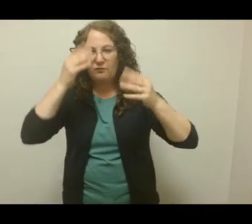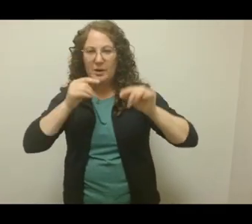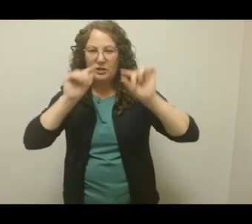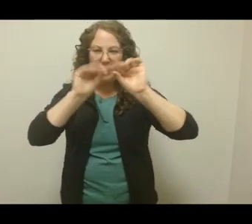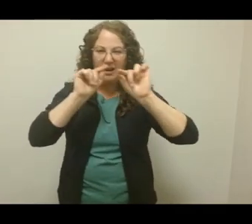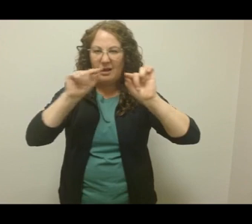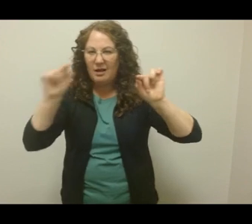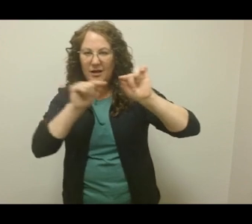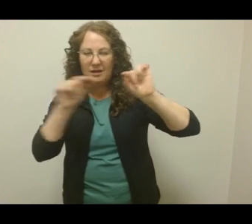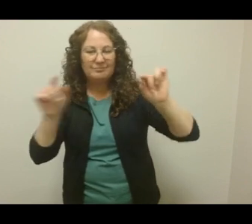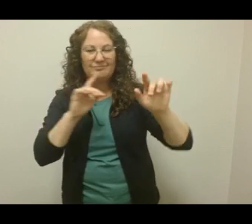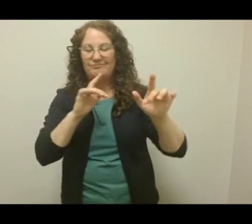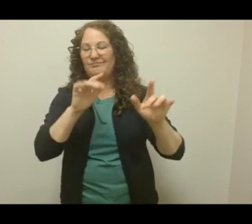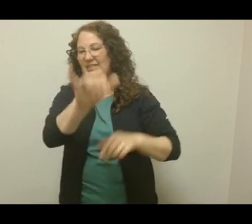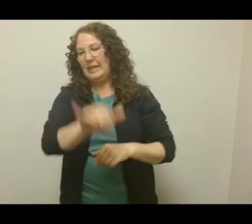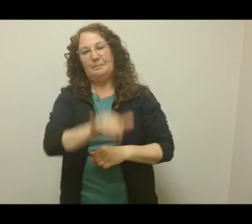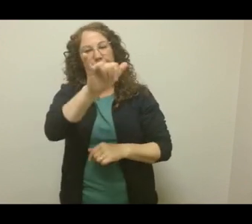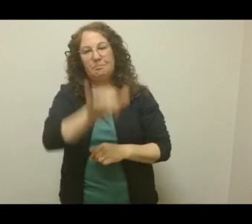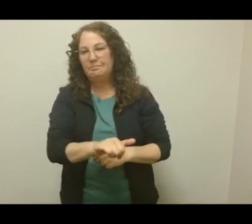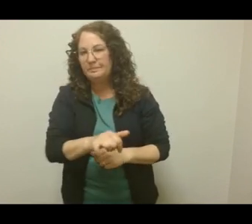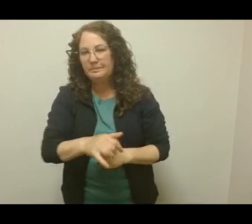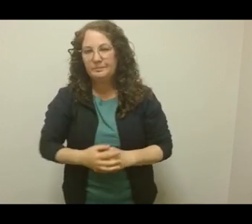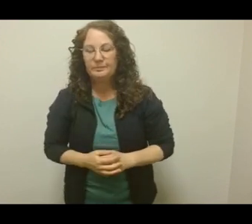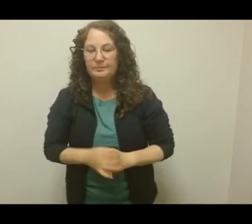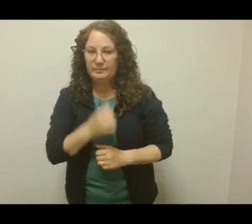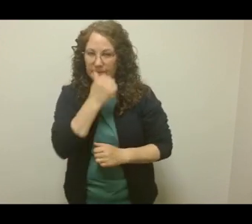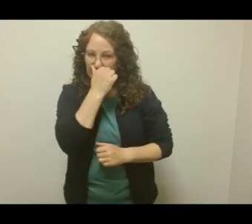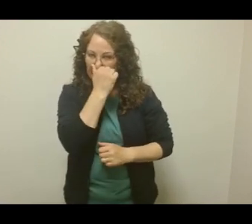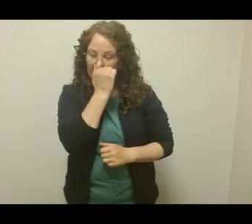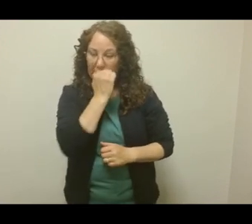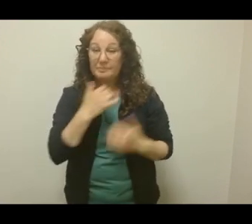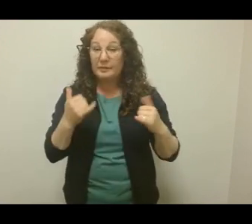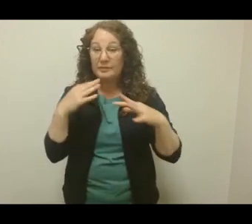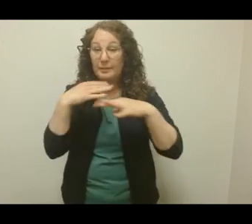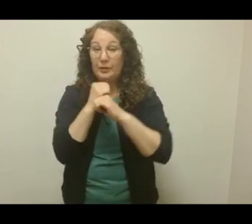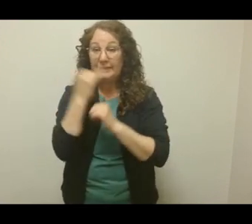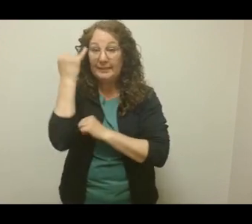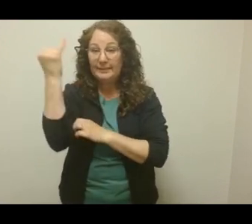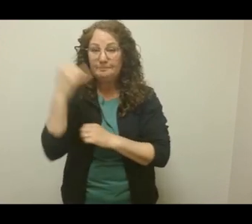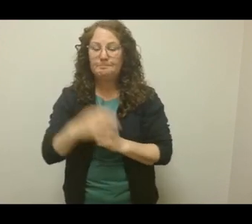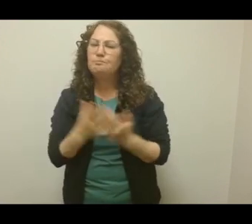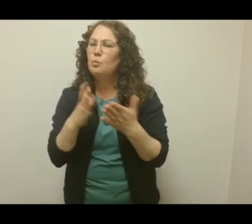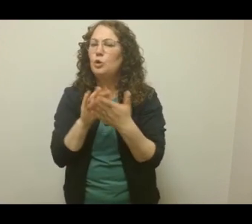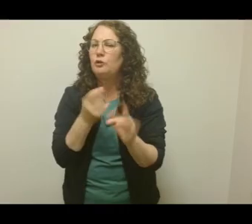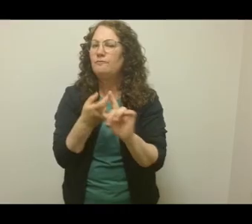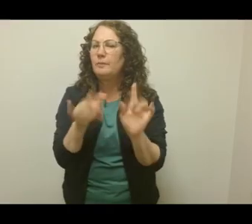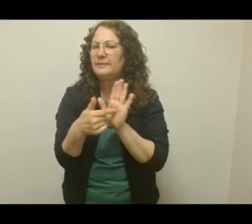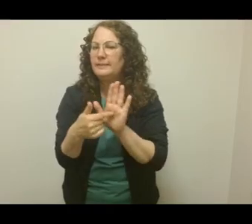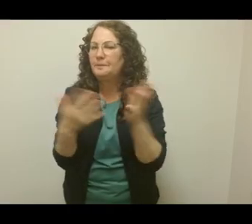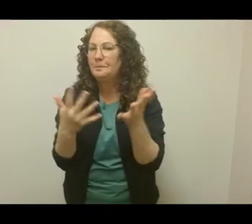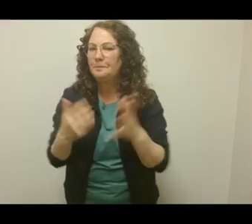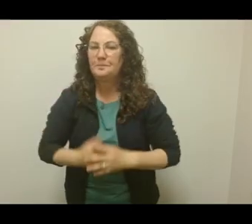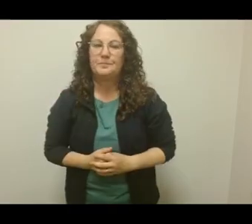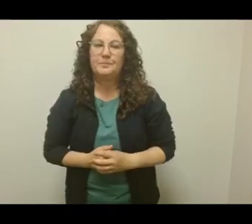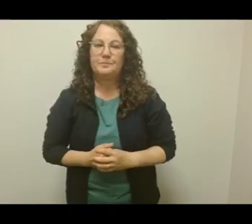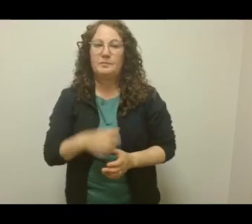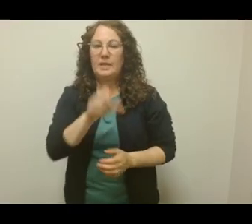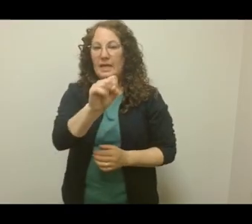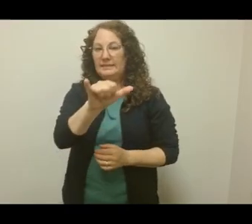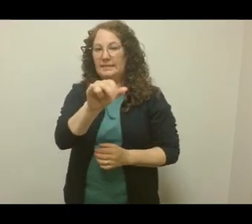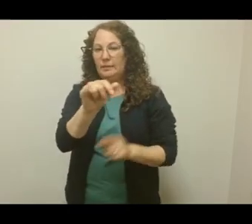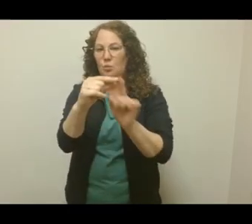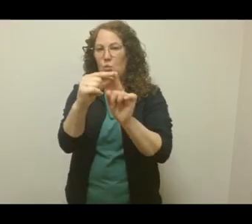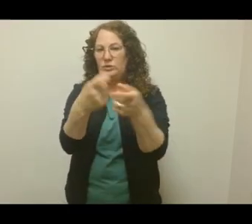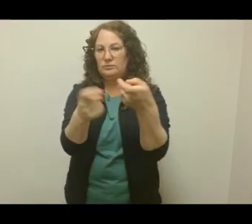text. So, to summarize these ideas, what can we learn from this example? Synonym swapping can result